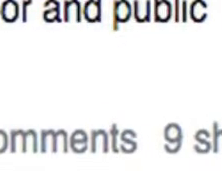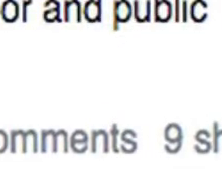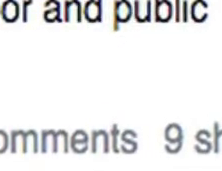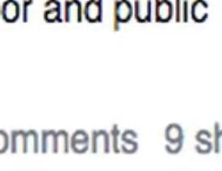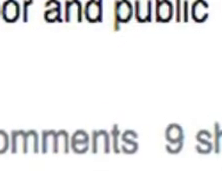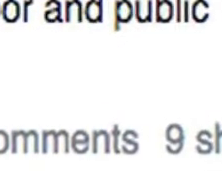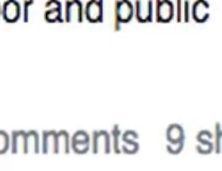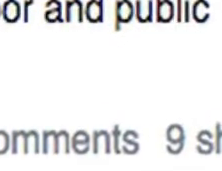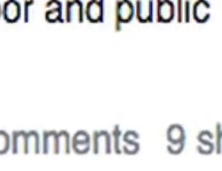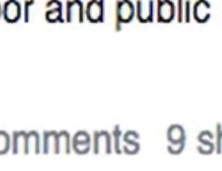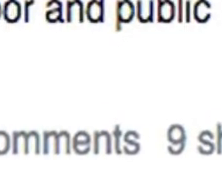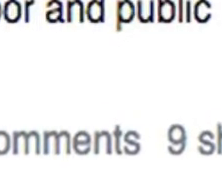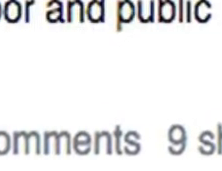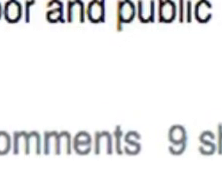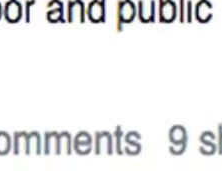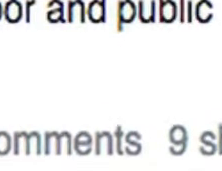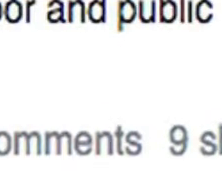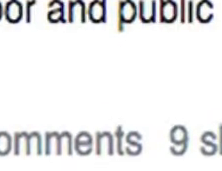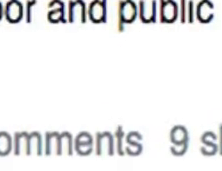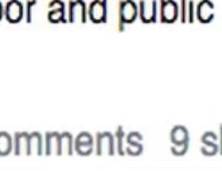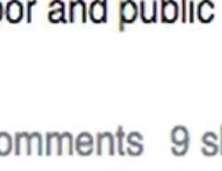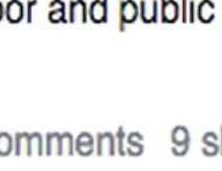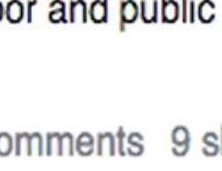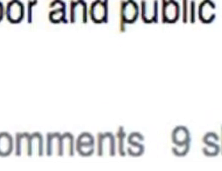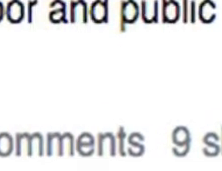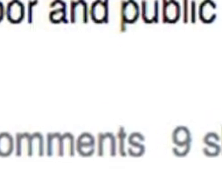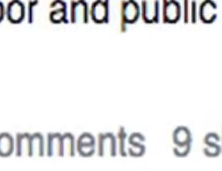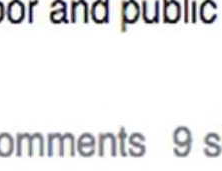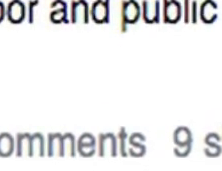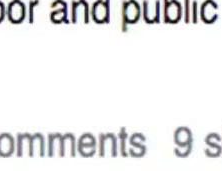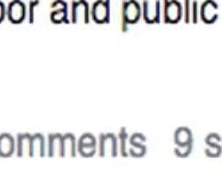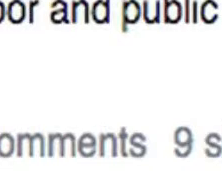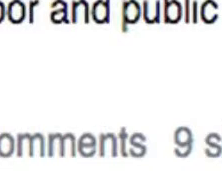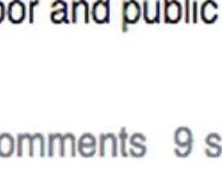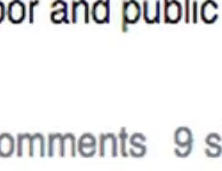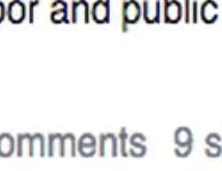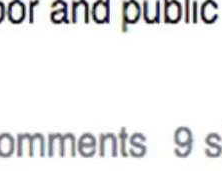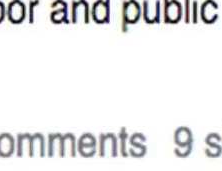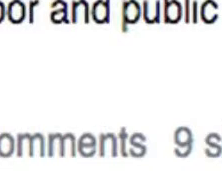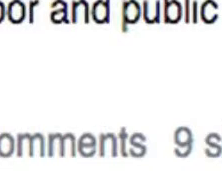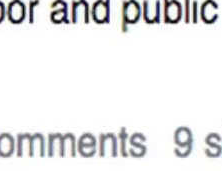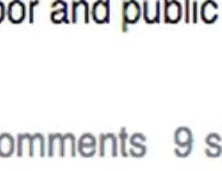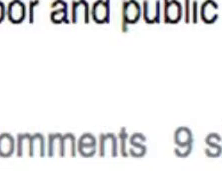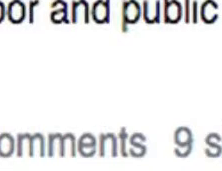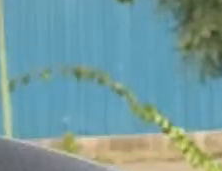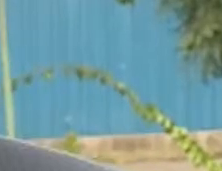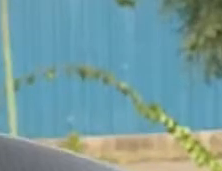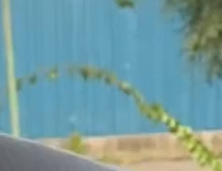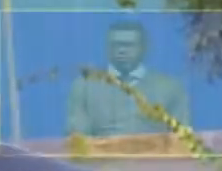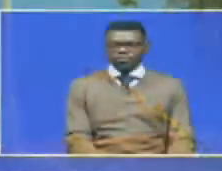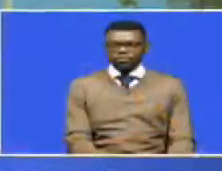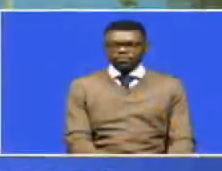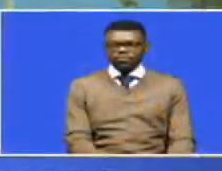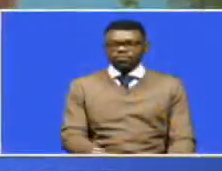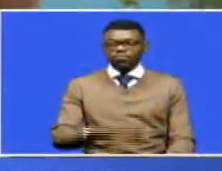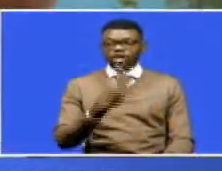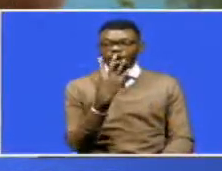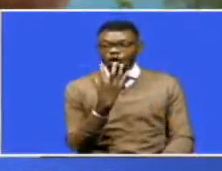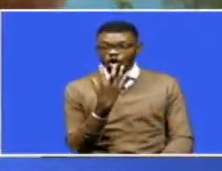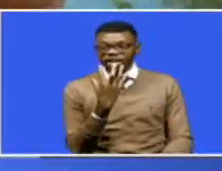flawless English and legal jargon on the floor and public rallies. It is time for a different path. In